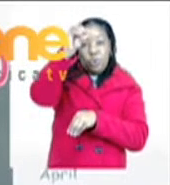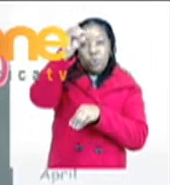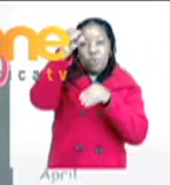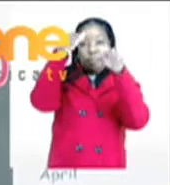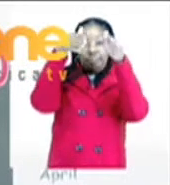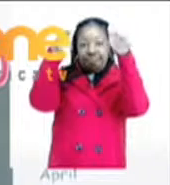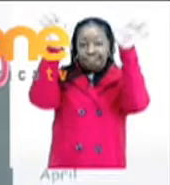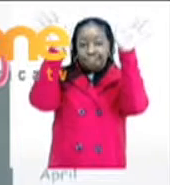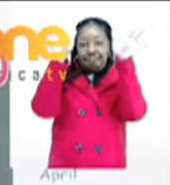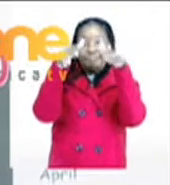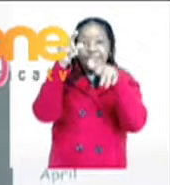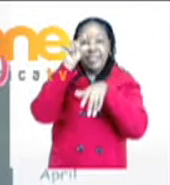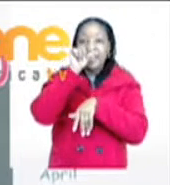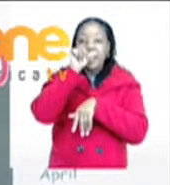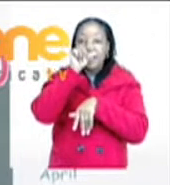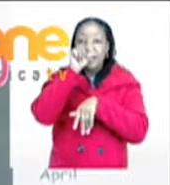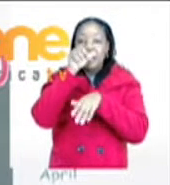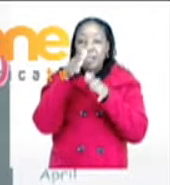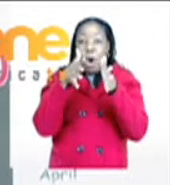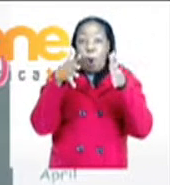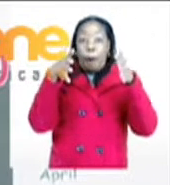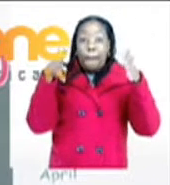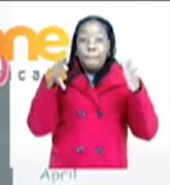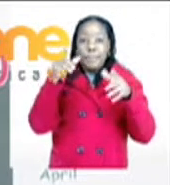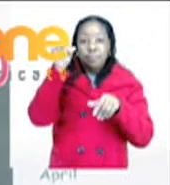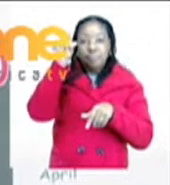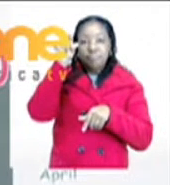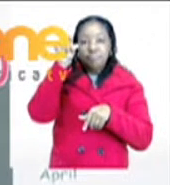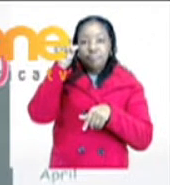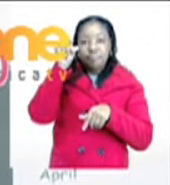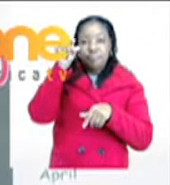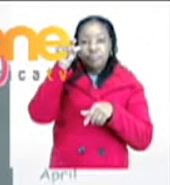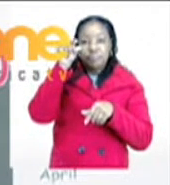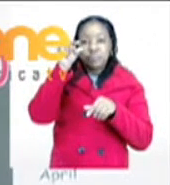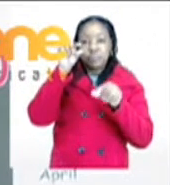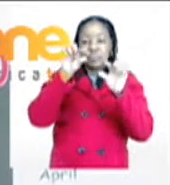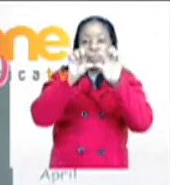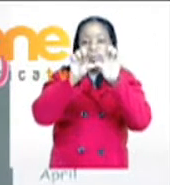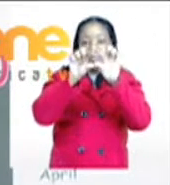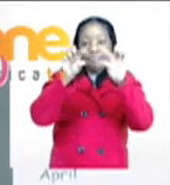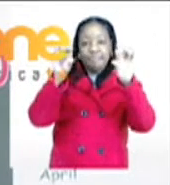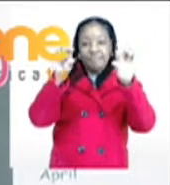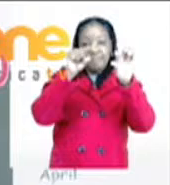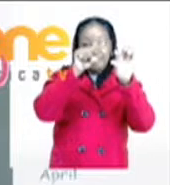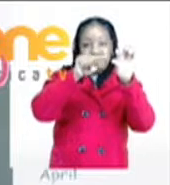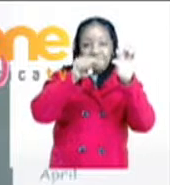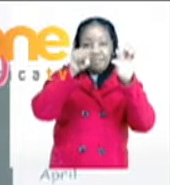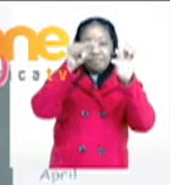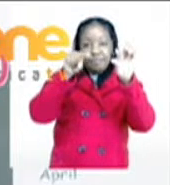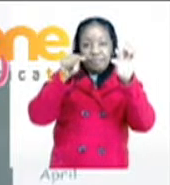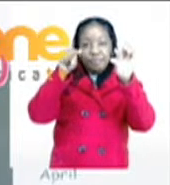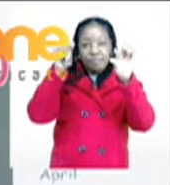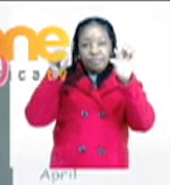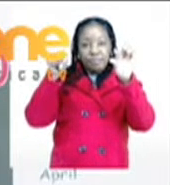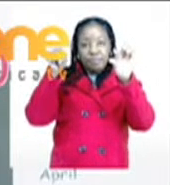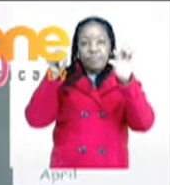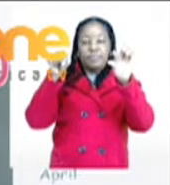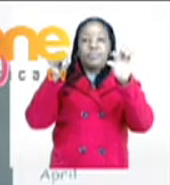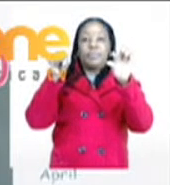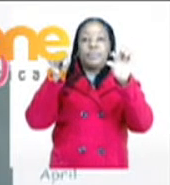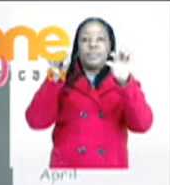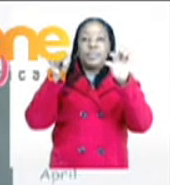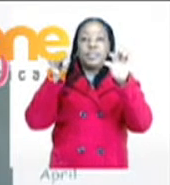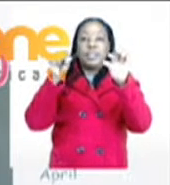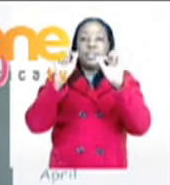eagle is right on top of the diamonds headband. So we